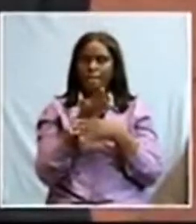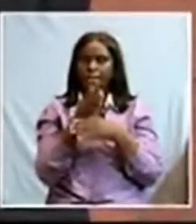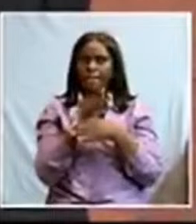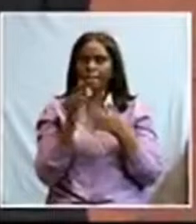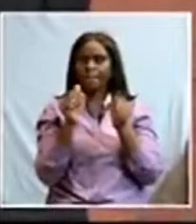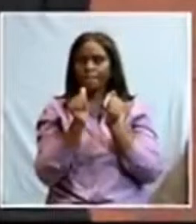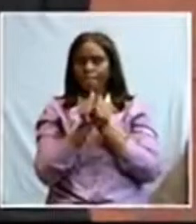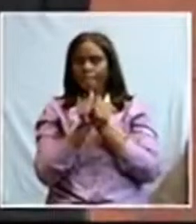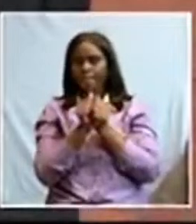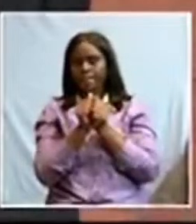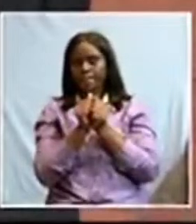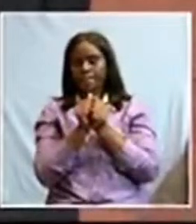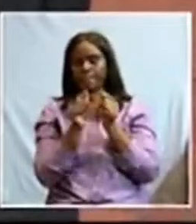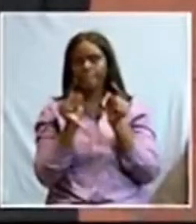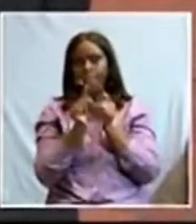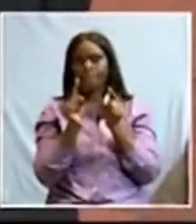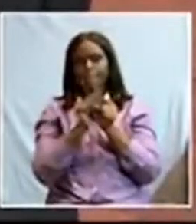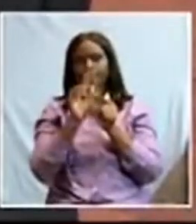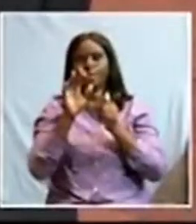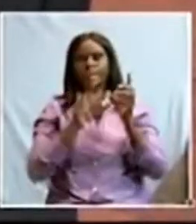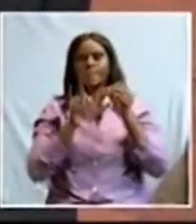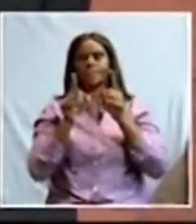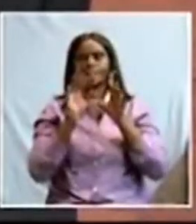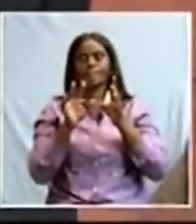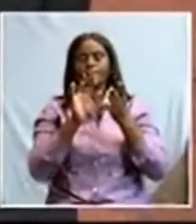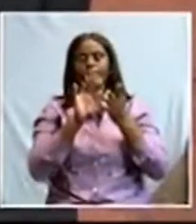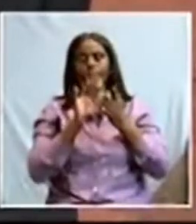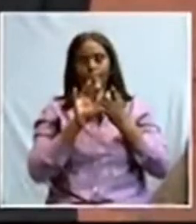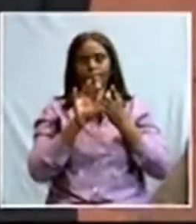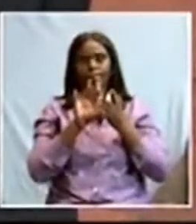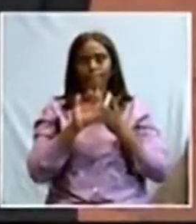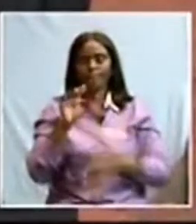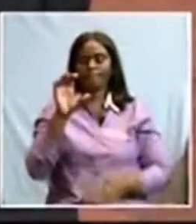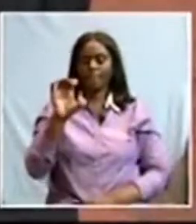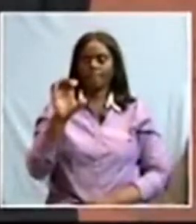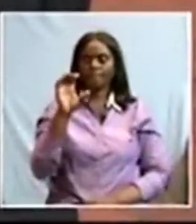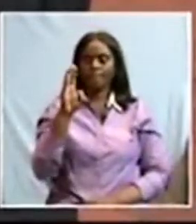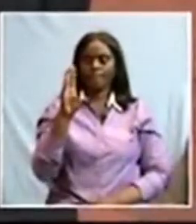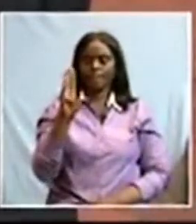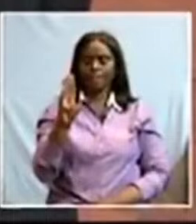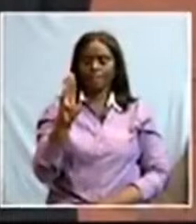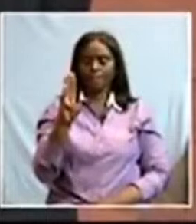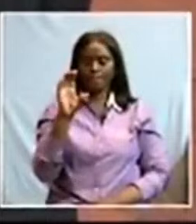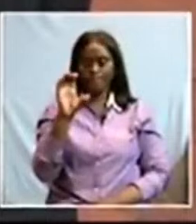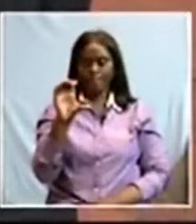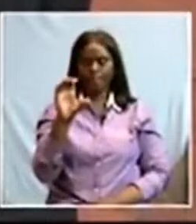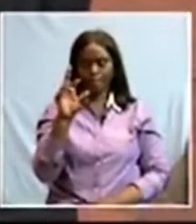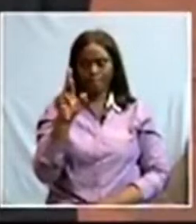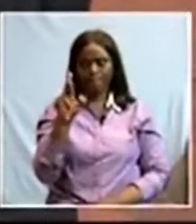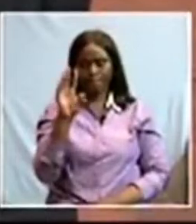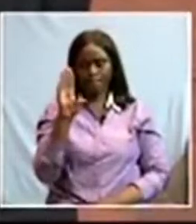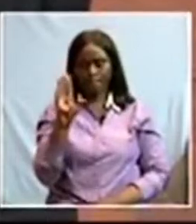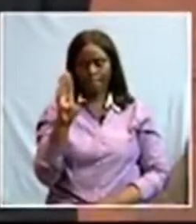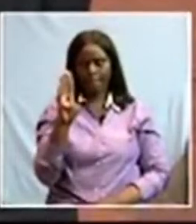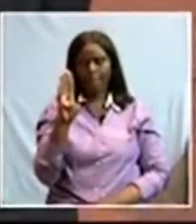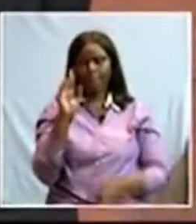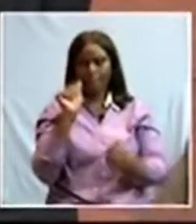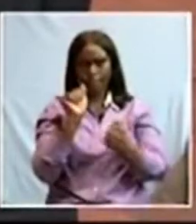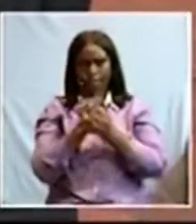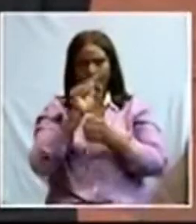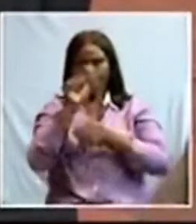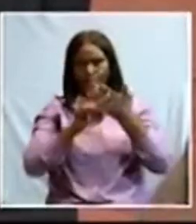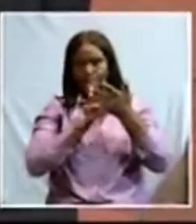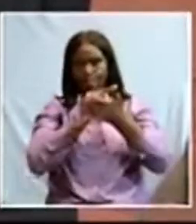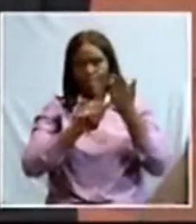and their directors to the Credit Reference Bureau with possible